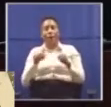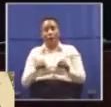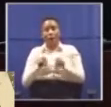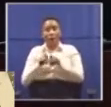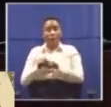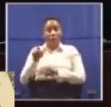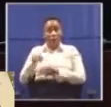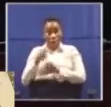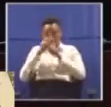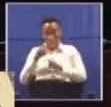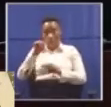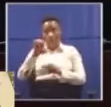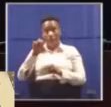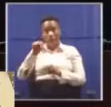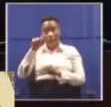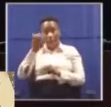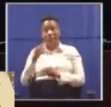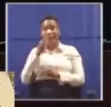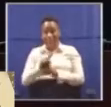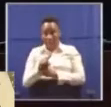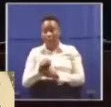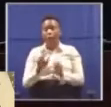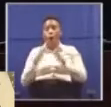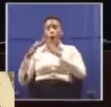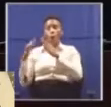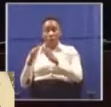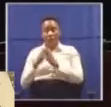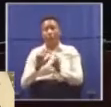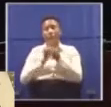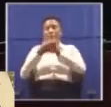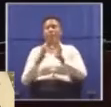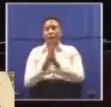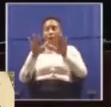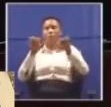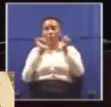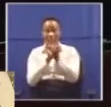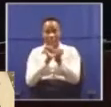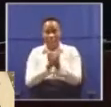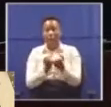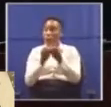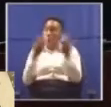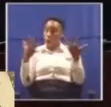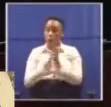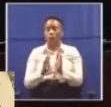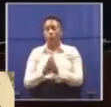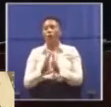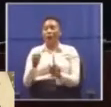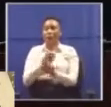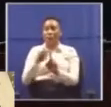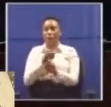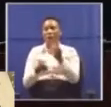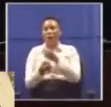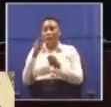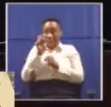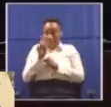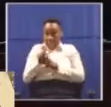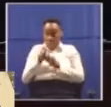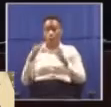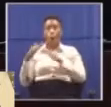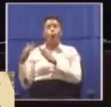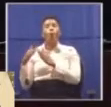out, that homes became prisons and a lot of abuse took place in those homes, despite the best actions